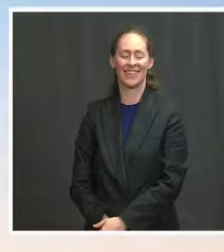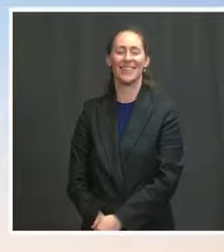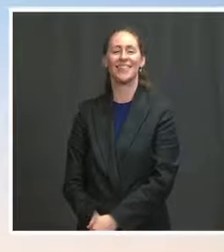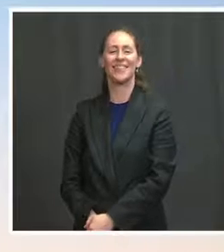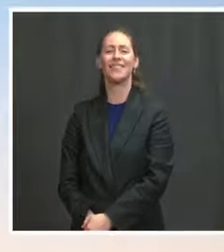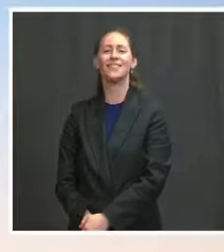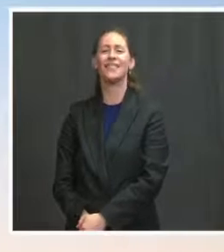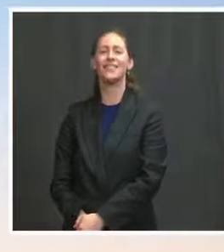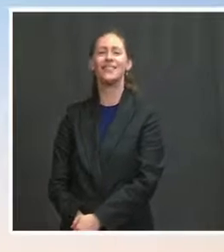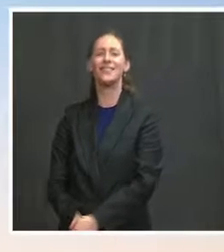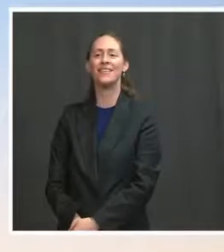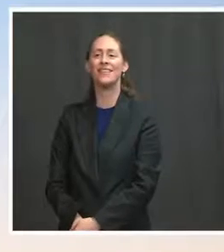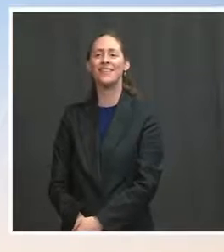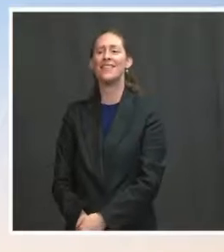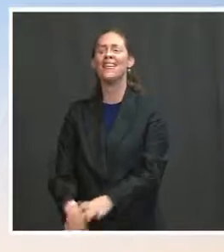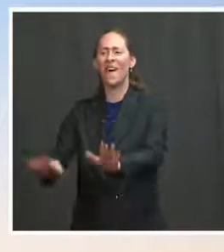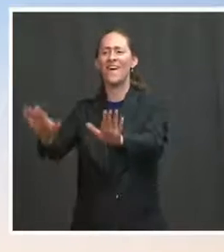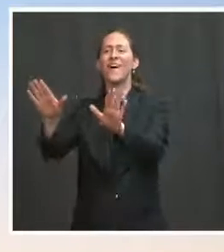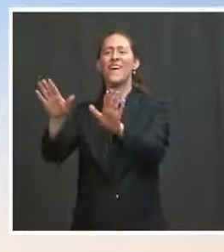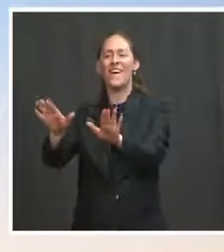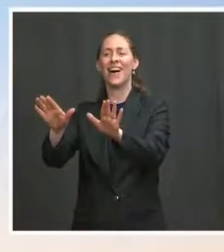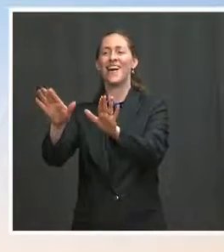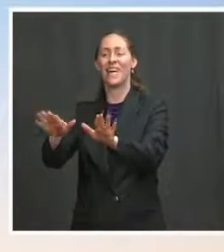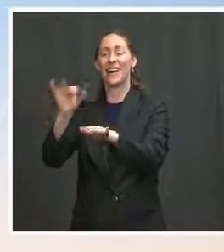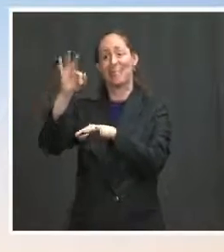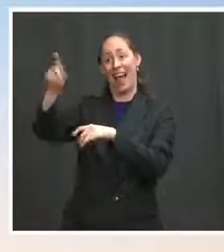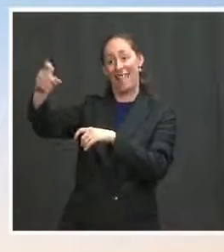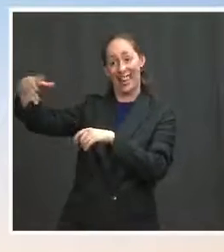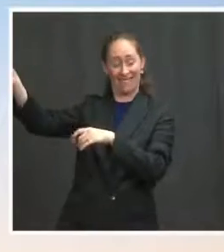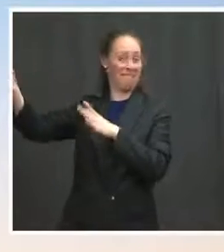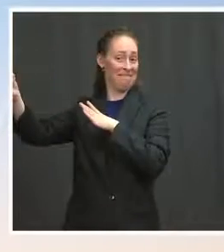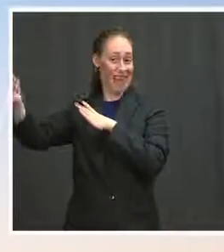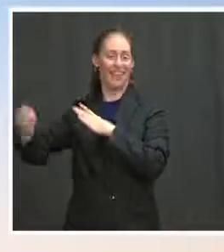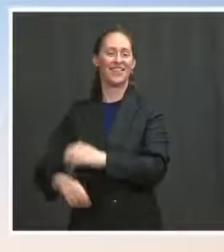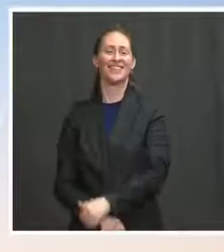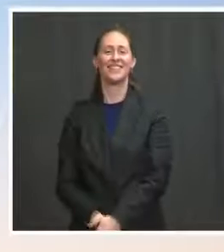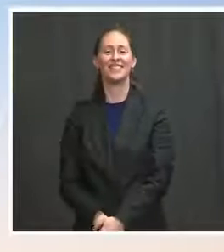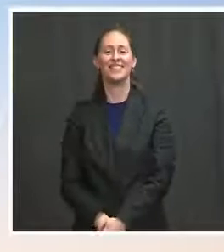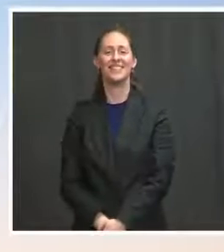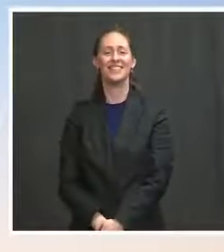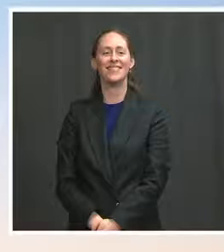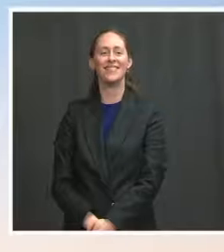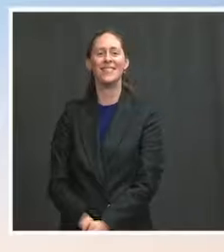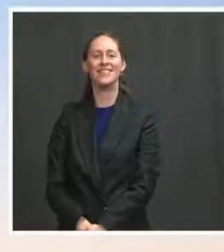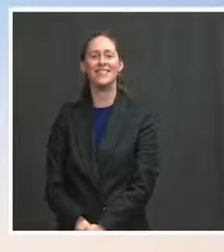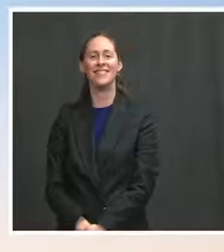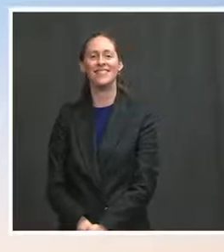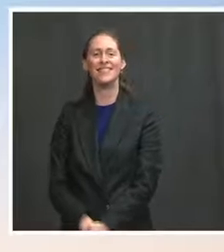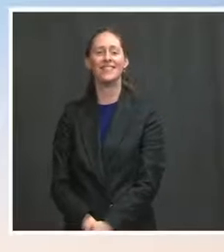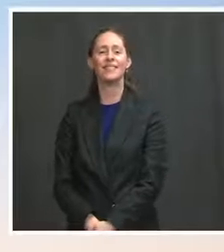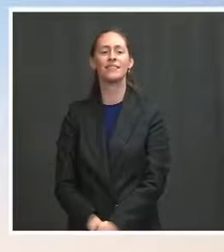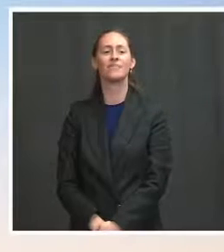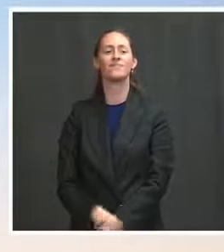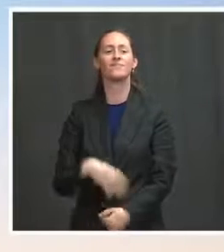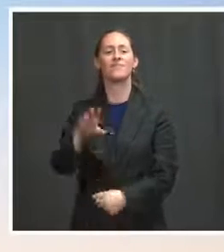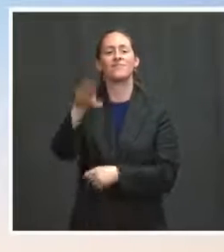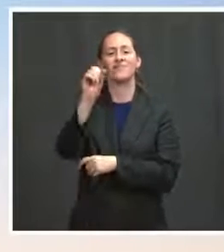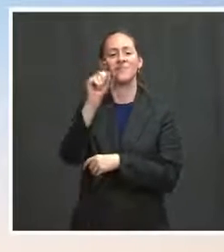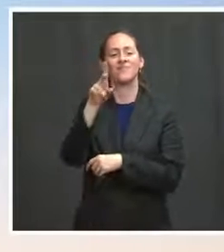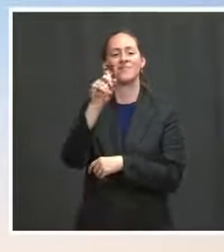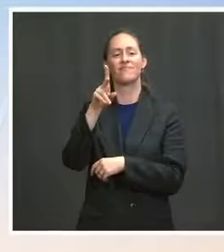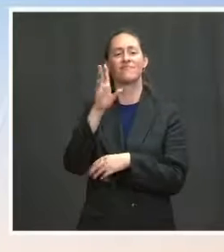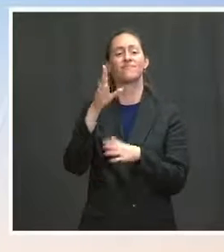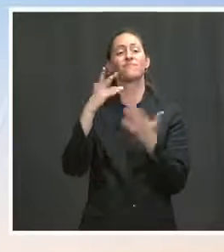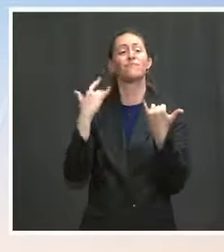It's okay. People can leave if they need to gather. No one is rushing you out of here. The initiatives today. How do they